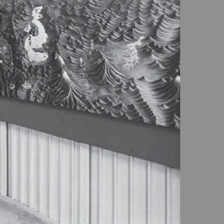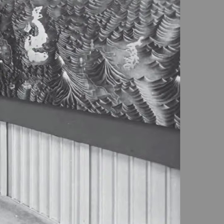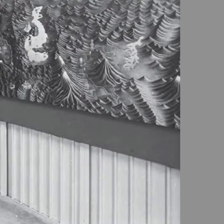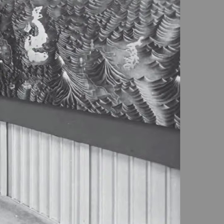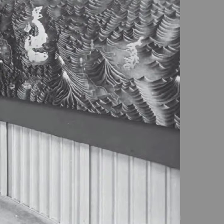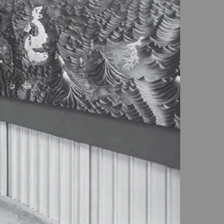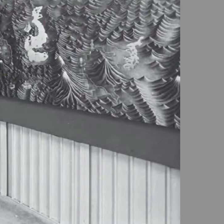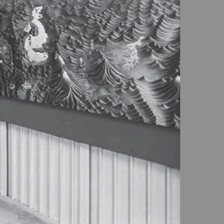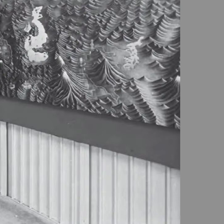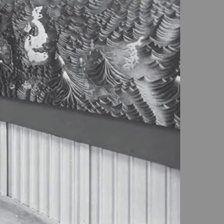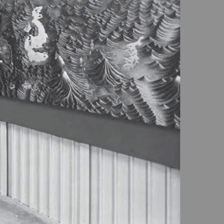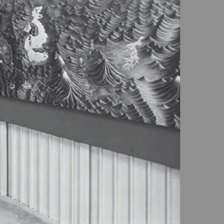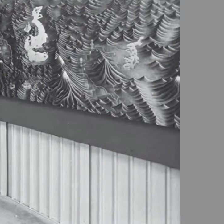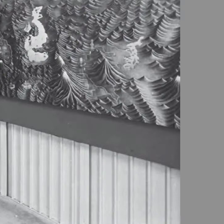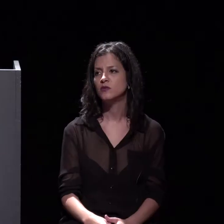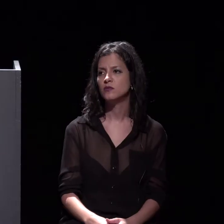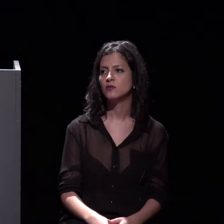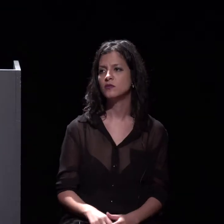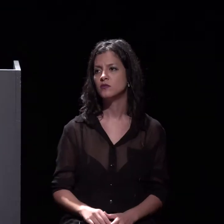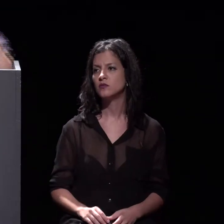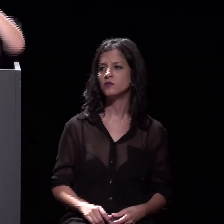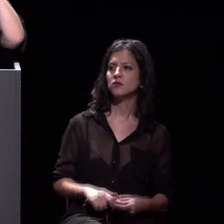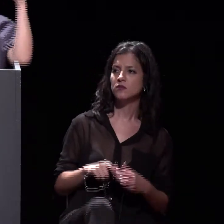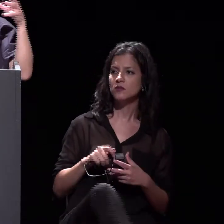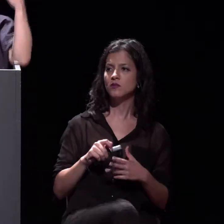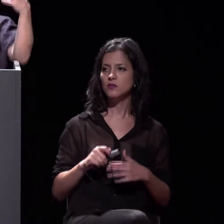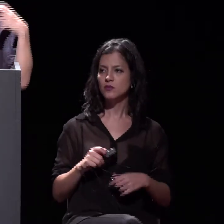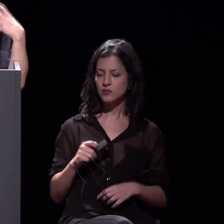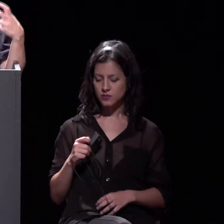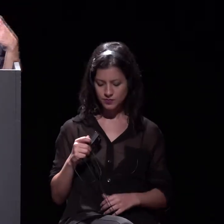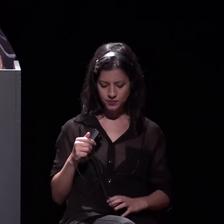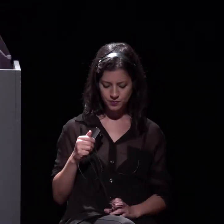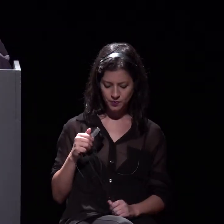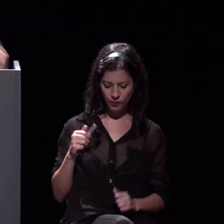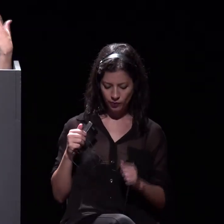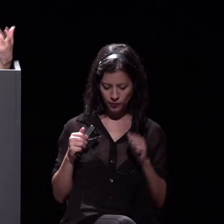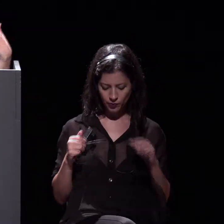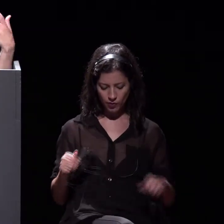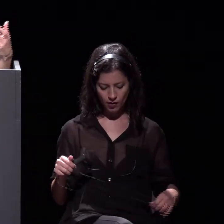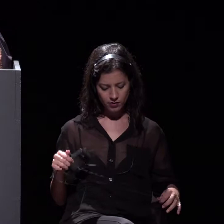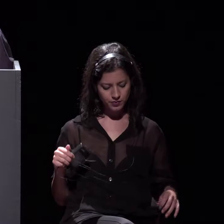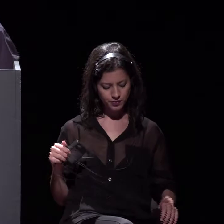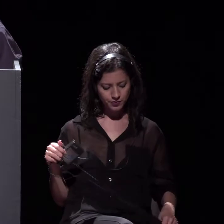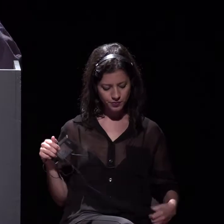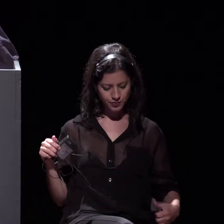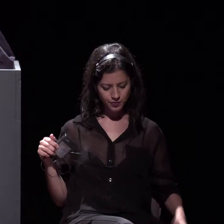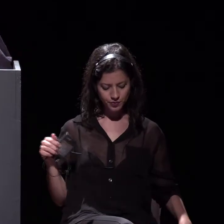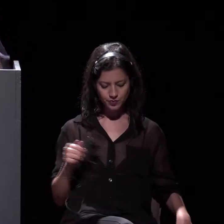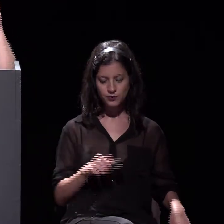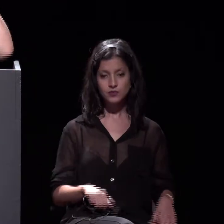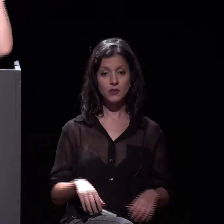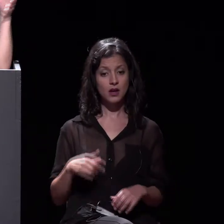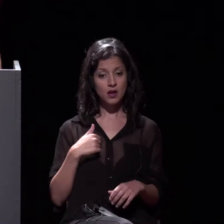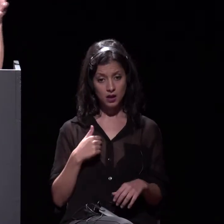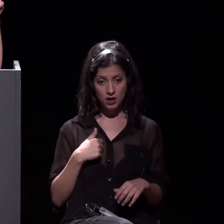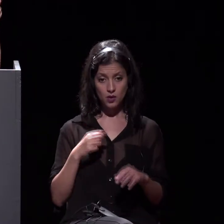give too much detail. But rather than designing a museum, I'm going to, I as an expert, as a museologist, as somebody that's sanctioned by the